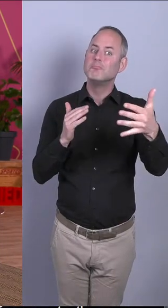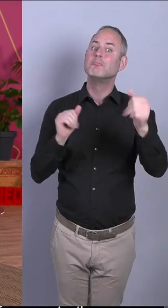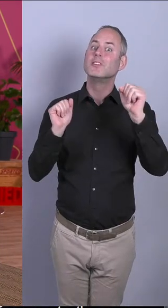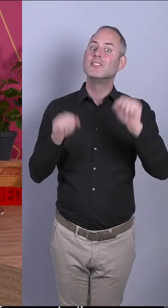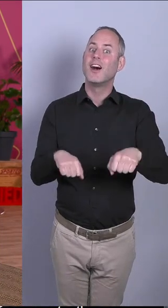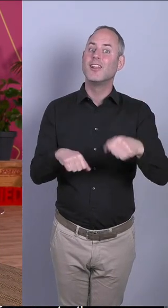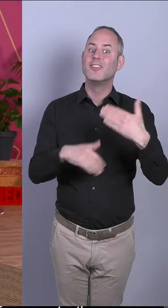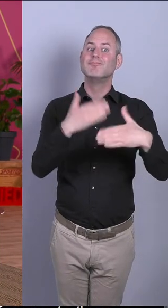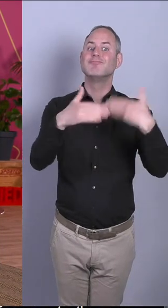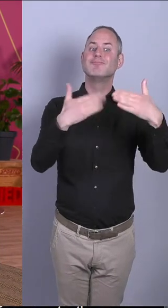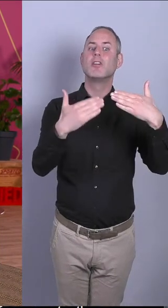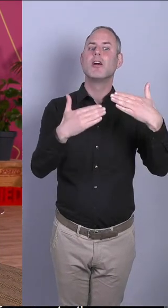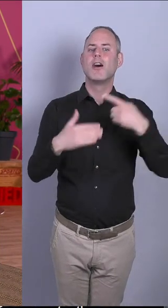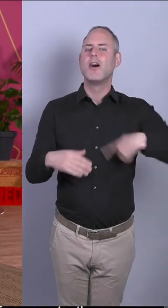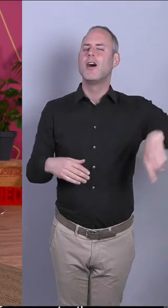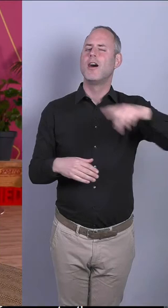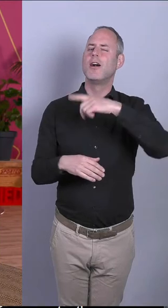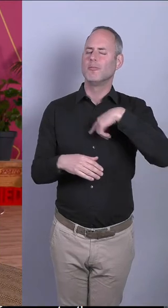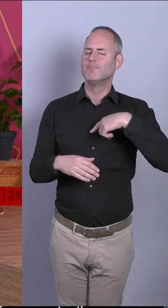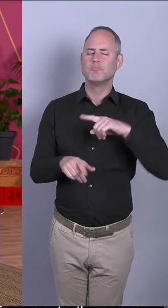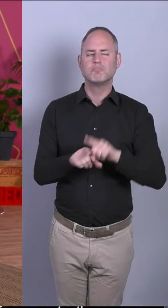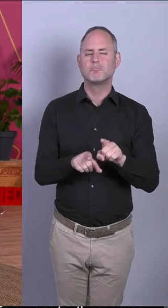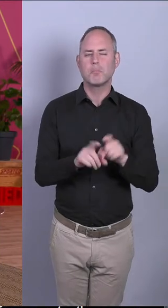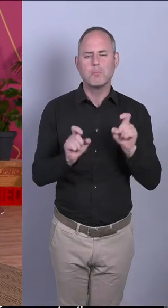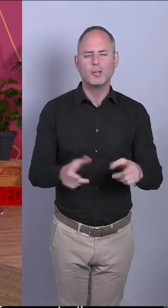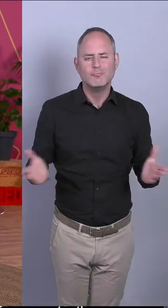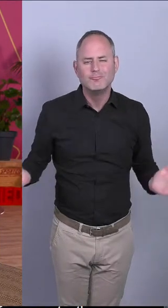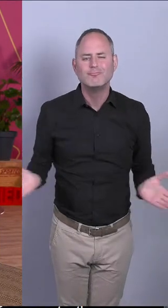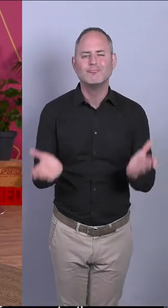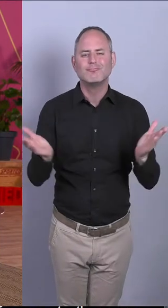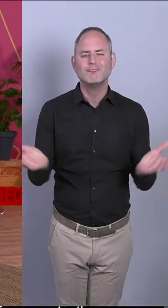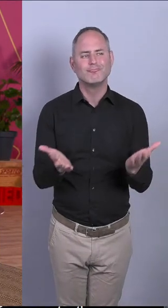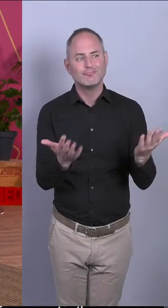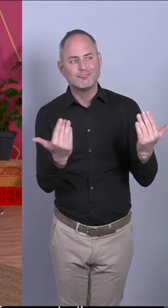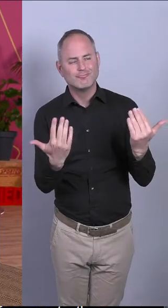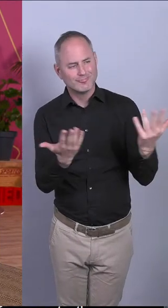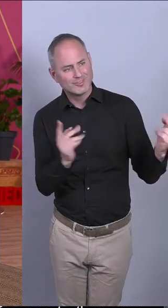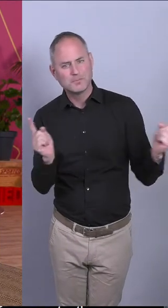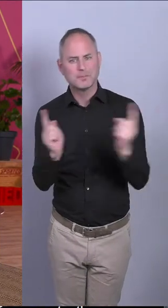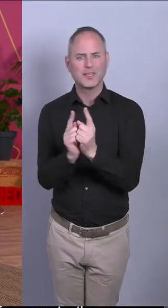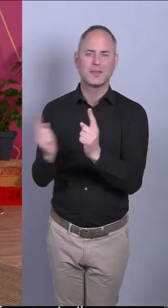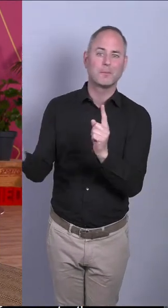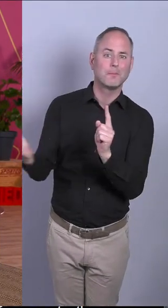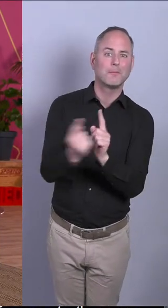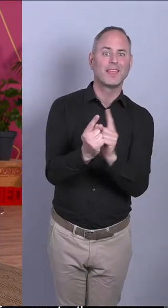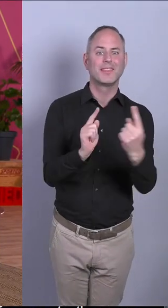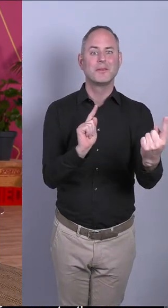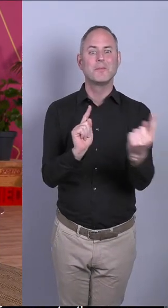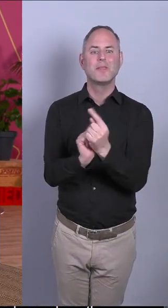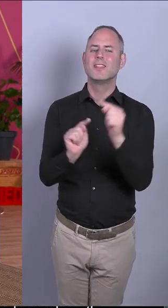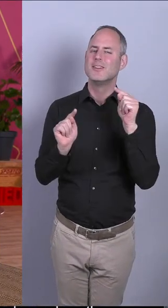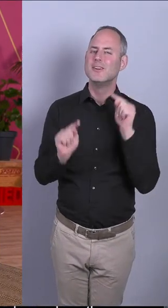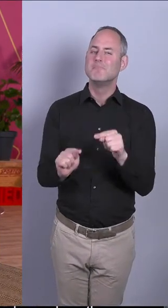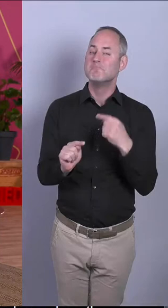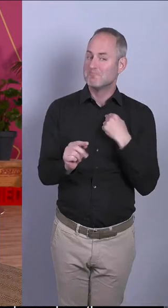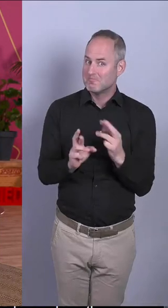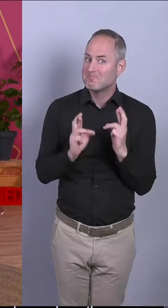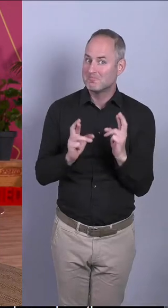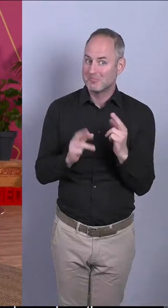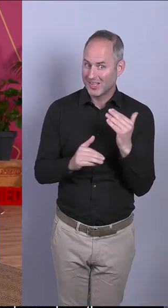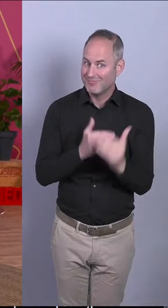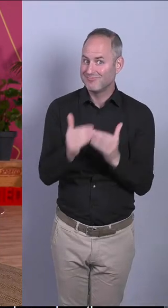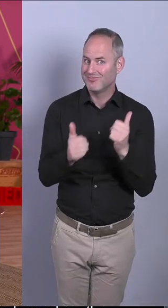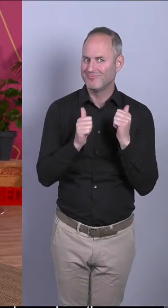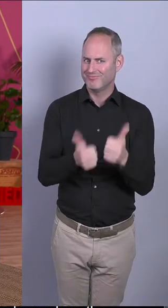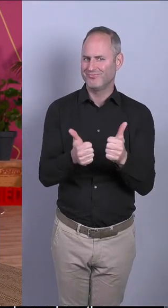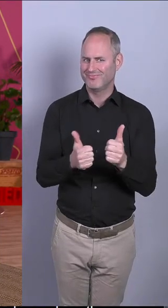have the stage and we'll do advertising in favor of people with disabilities. Now, what do you